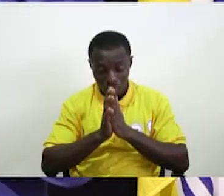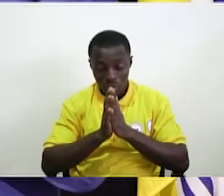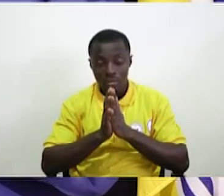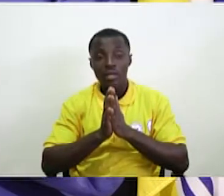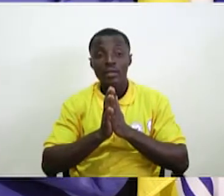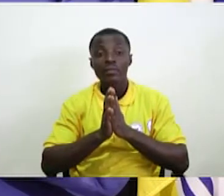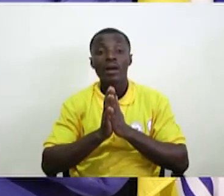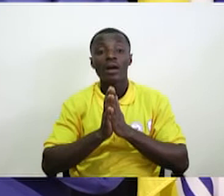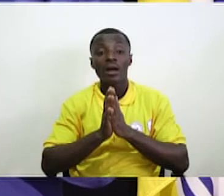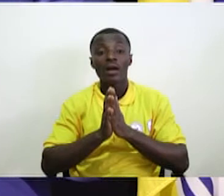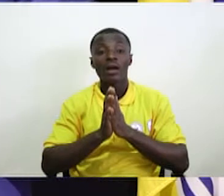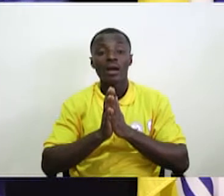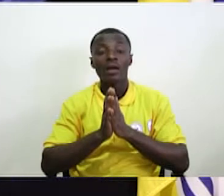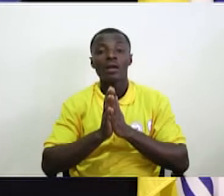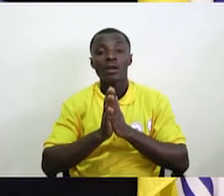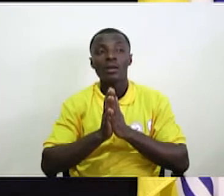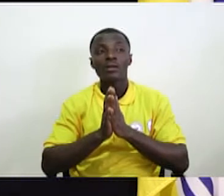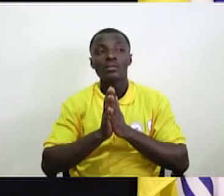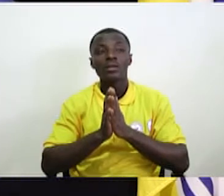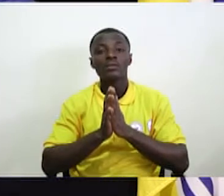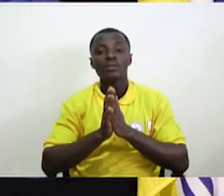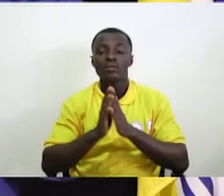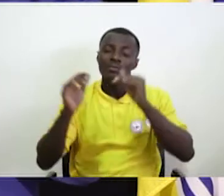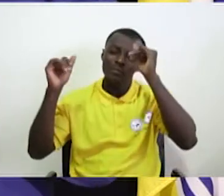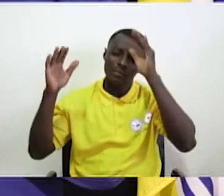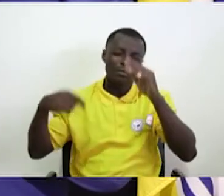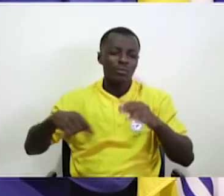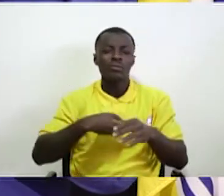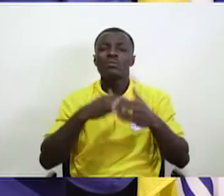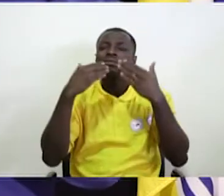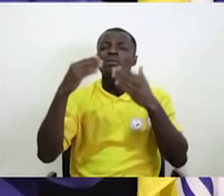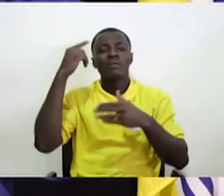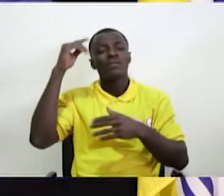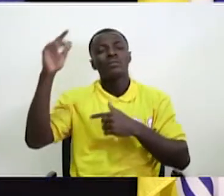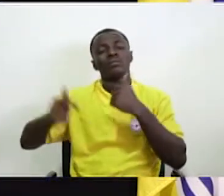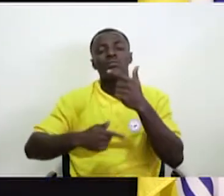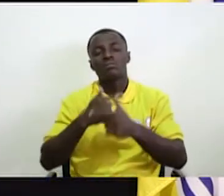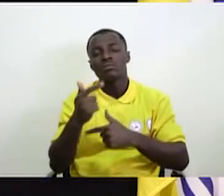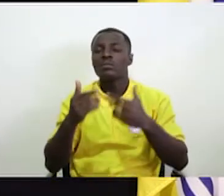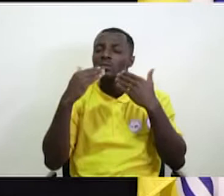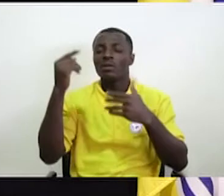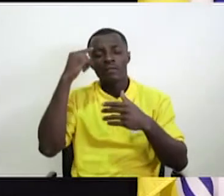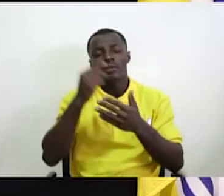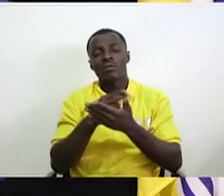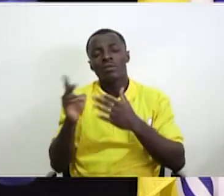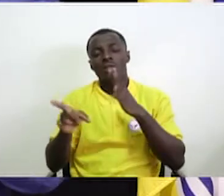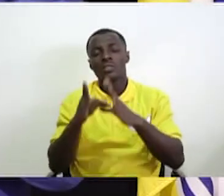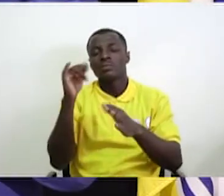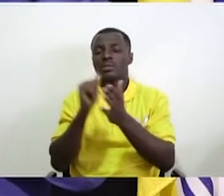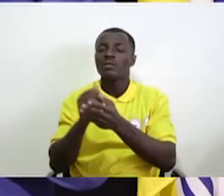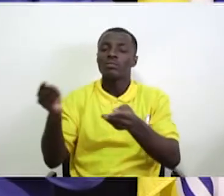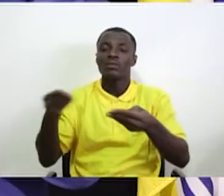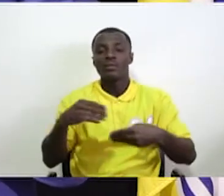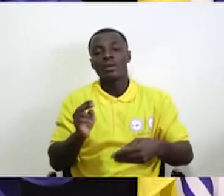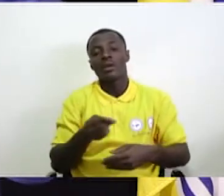oden a odi adum ye. Father God, we want to thank you for your grace. We want to thank you for the Holy Spirit that you've given unto